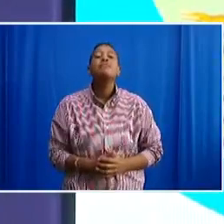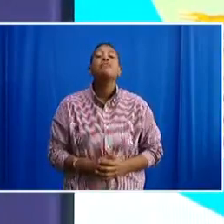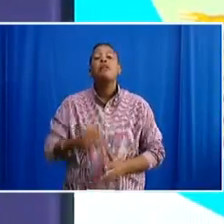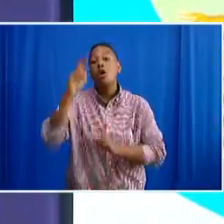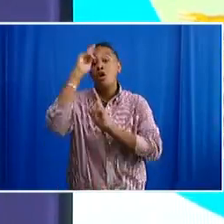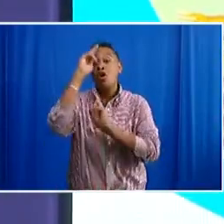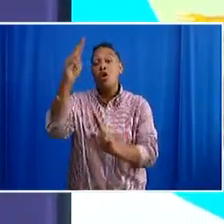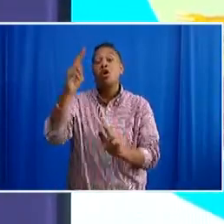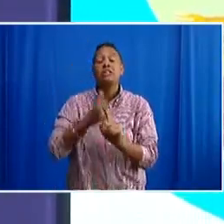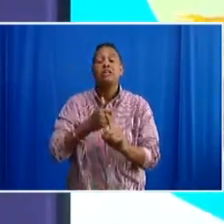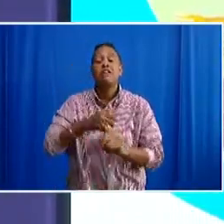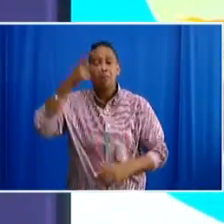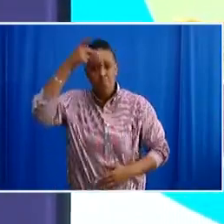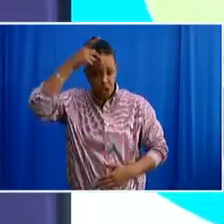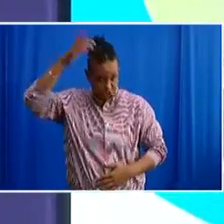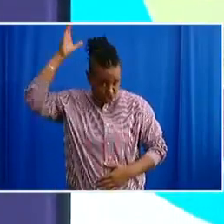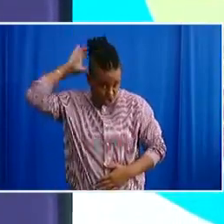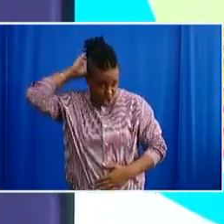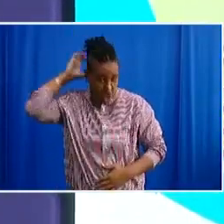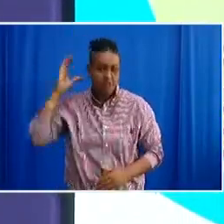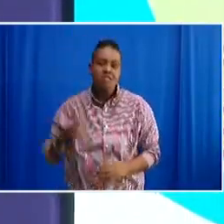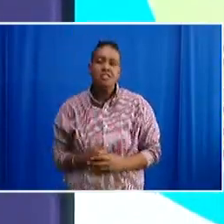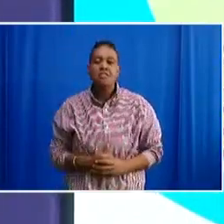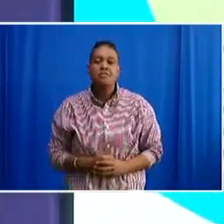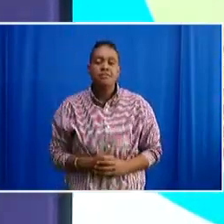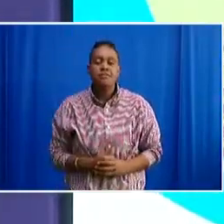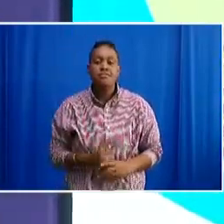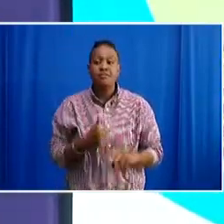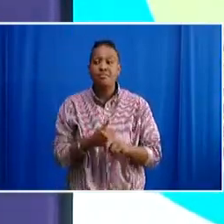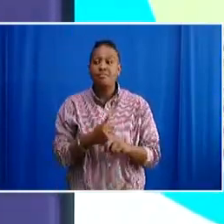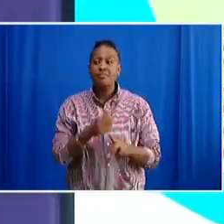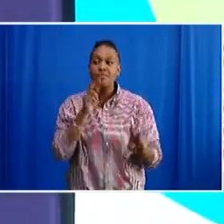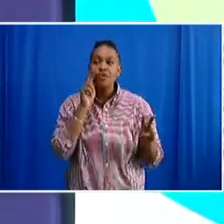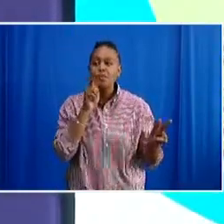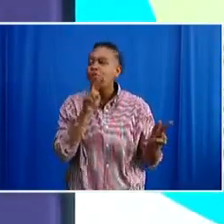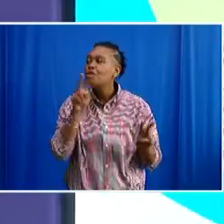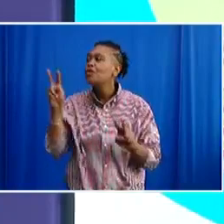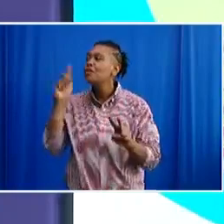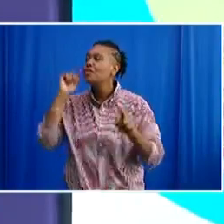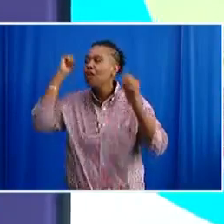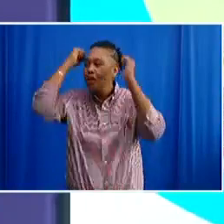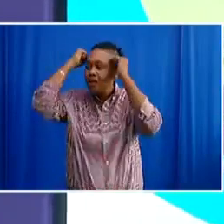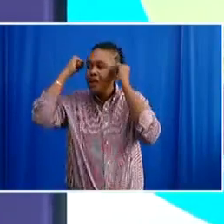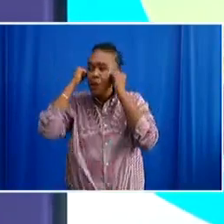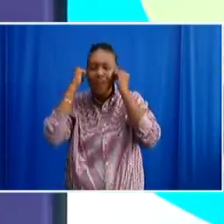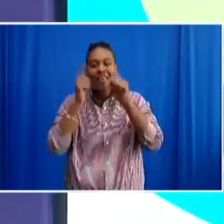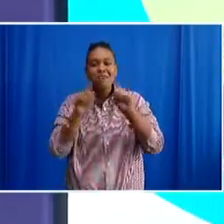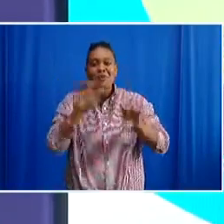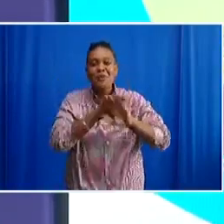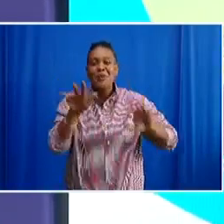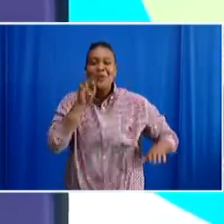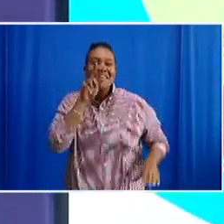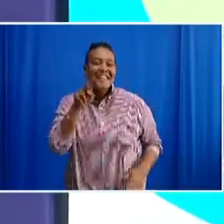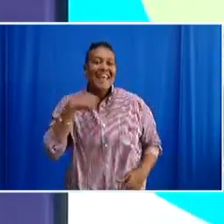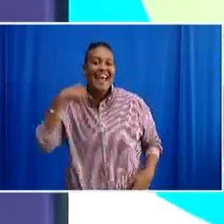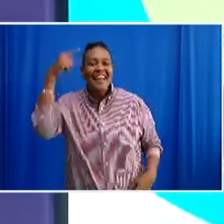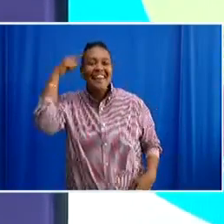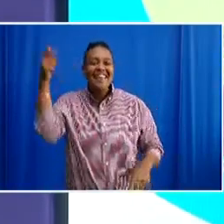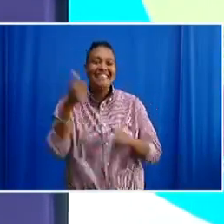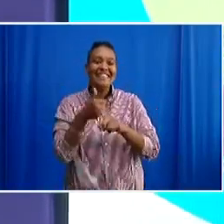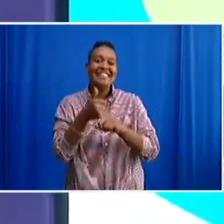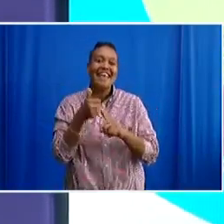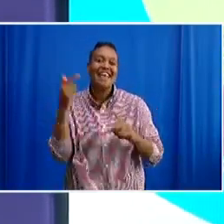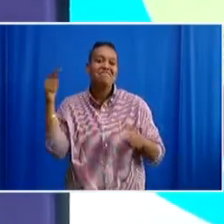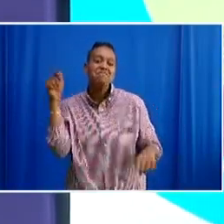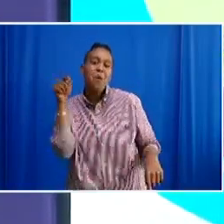Honorable Pernell Charles. I'm looking for the wig, but I don't see it. I think he's coming